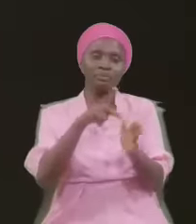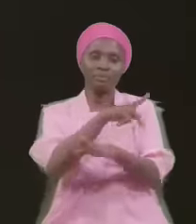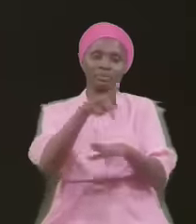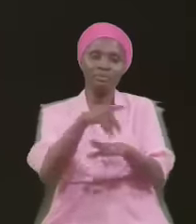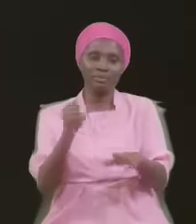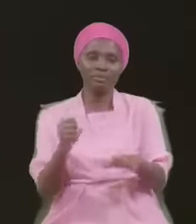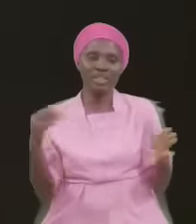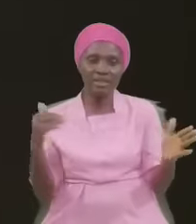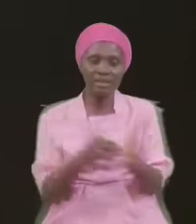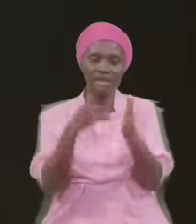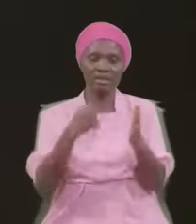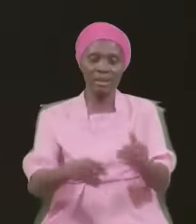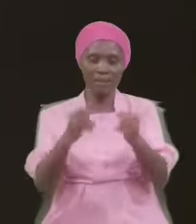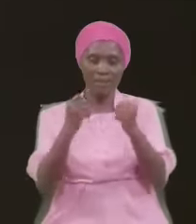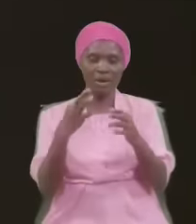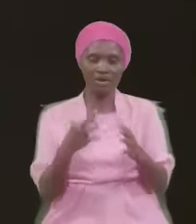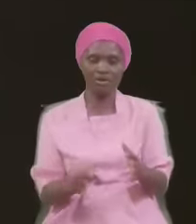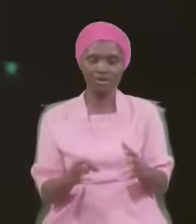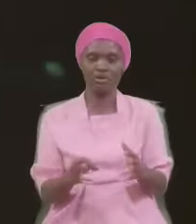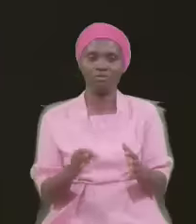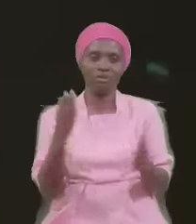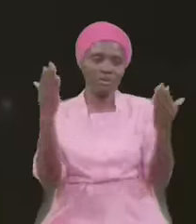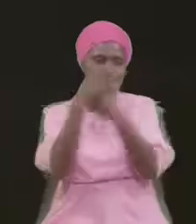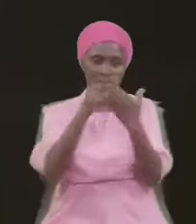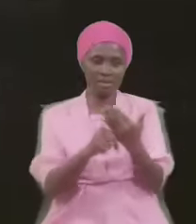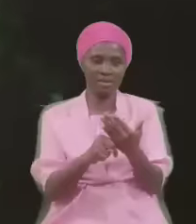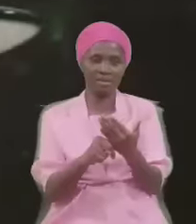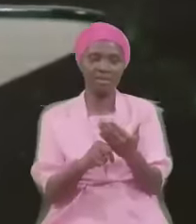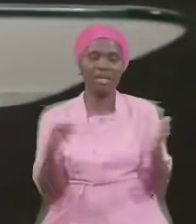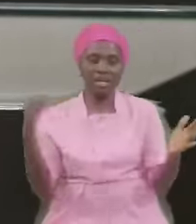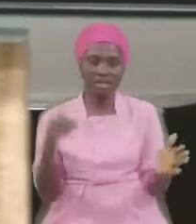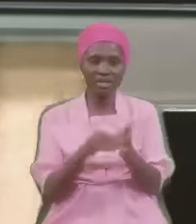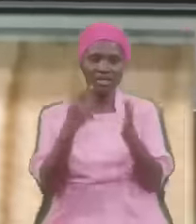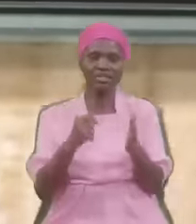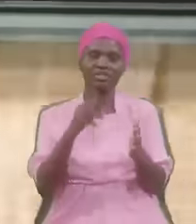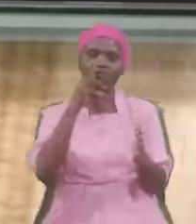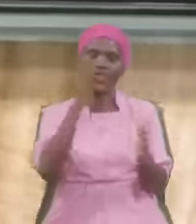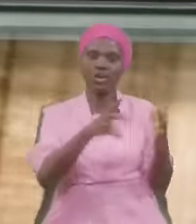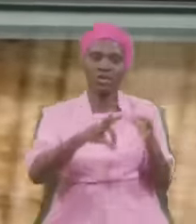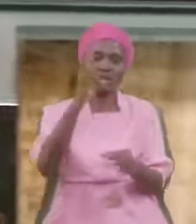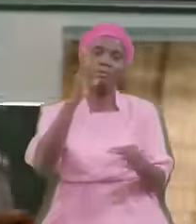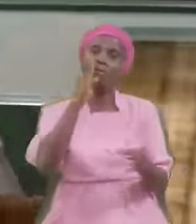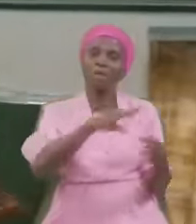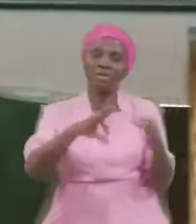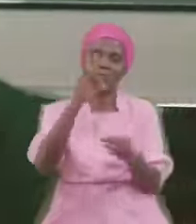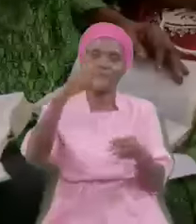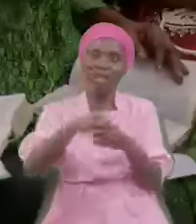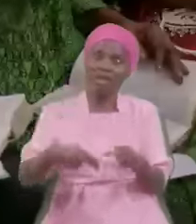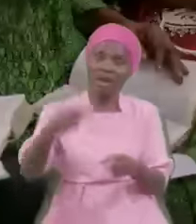against spiritual wickedness in high places. And you are going to conquer them